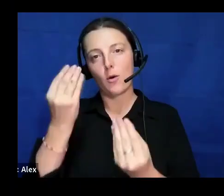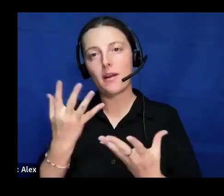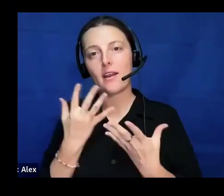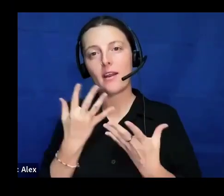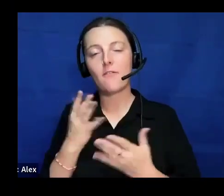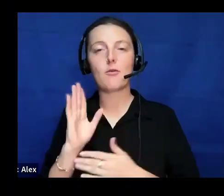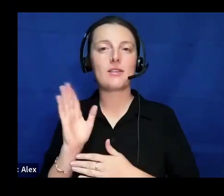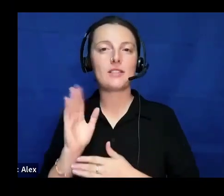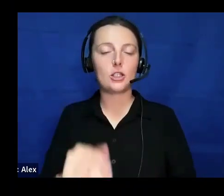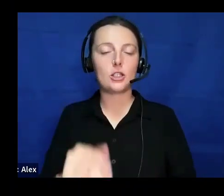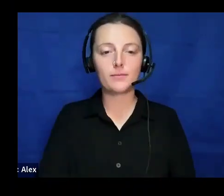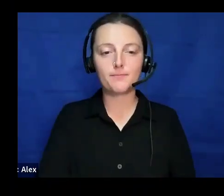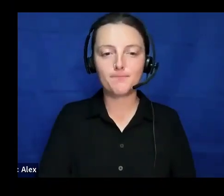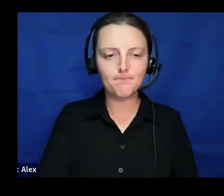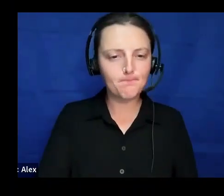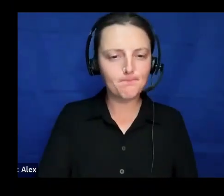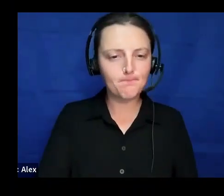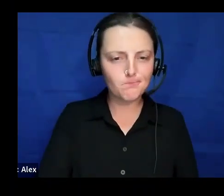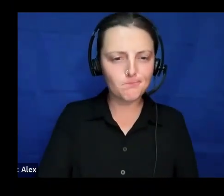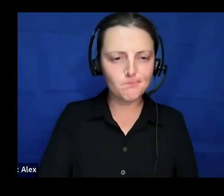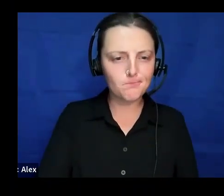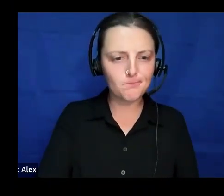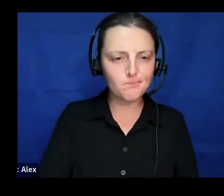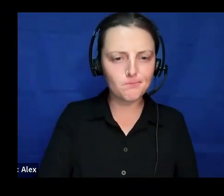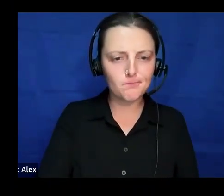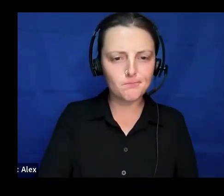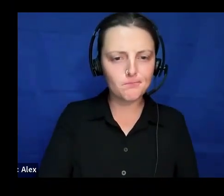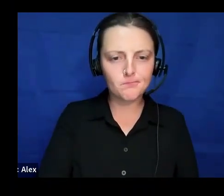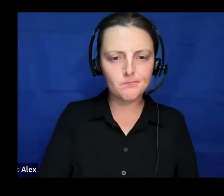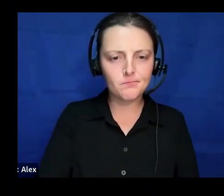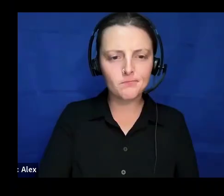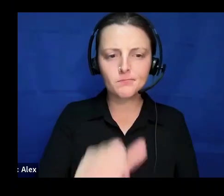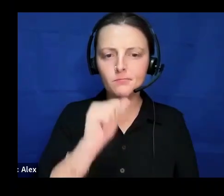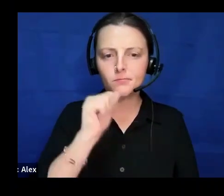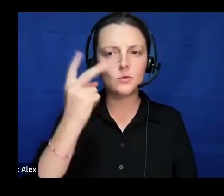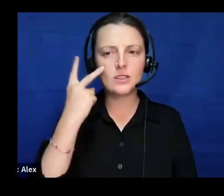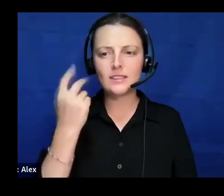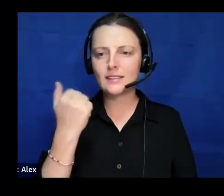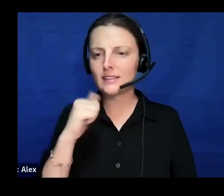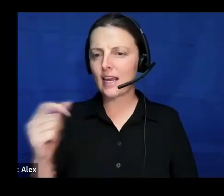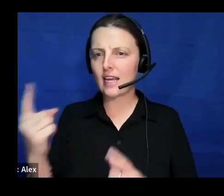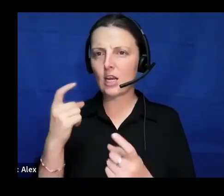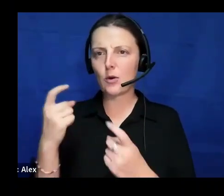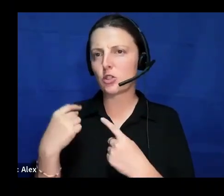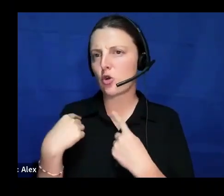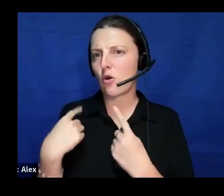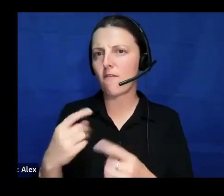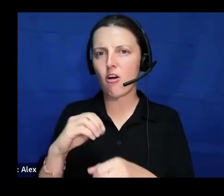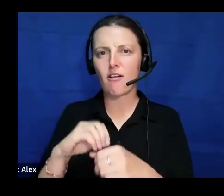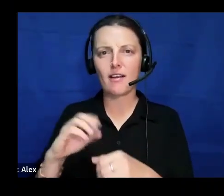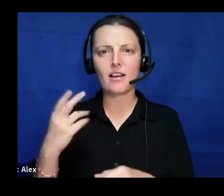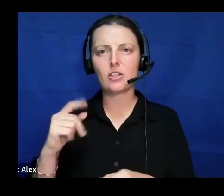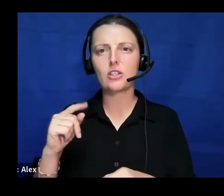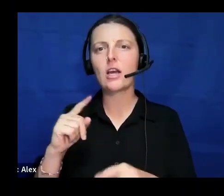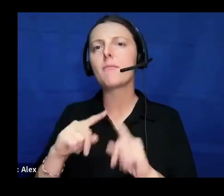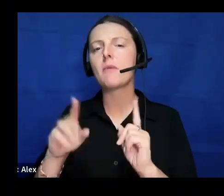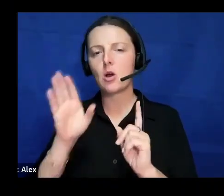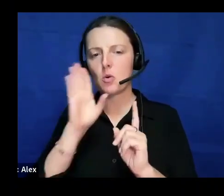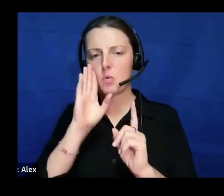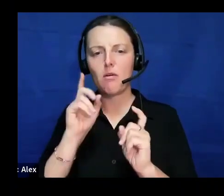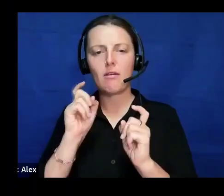I don't know that I saw any questions in the chat thus far, but I'll give a chance for folks to put them in